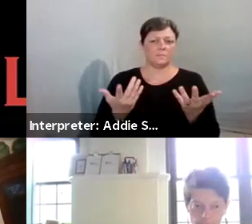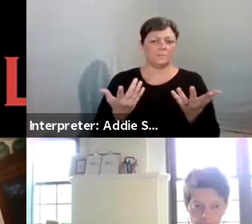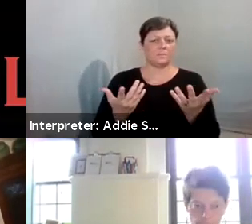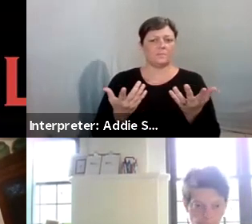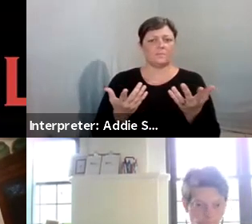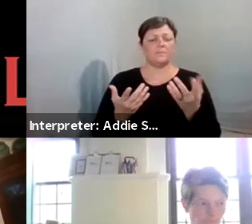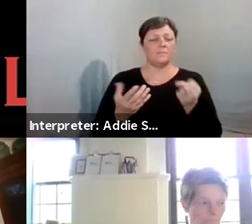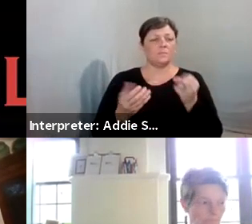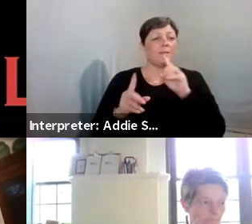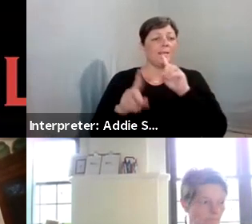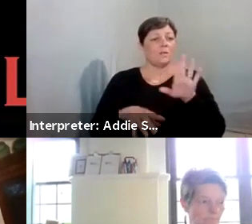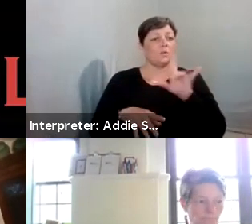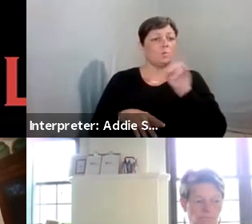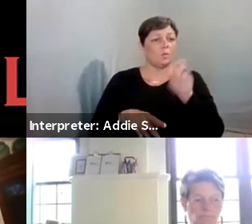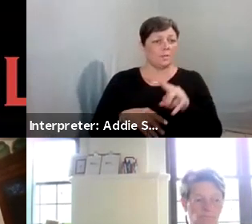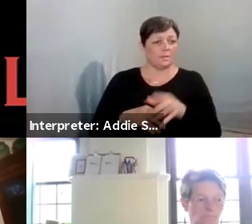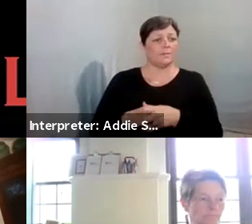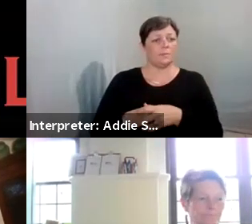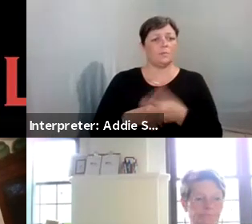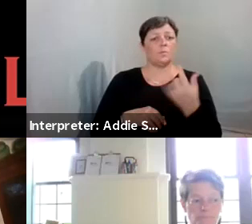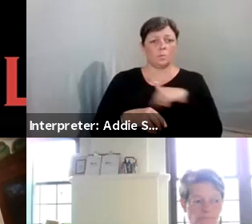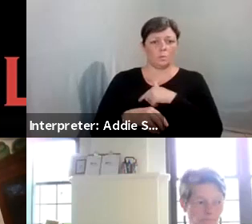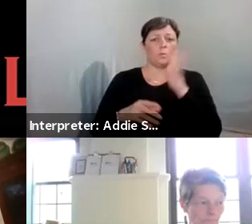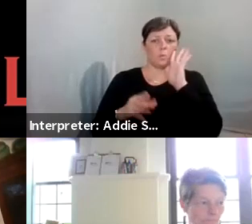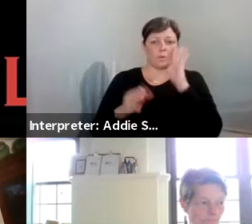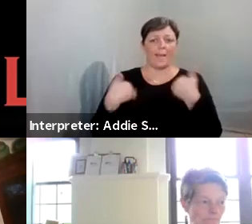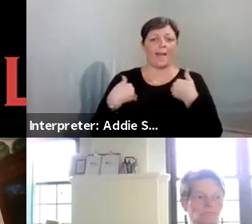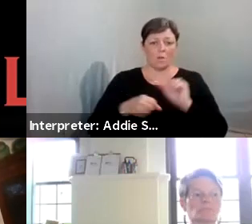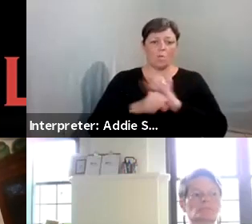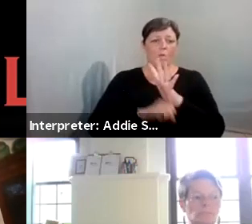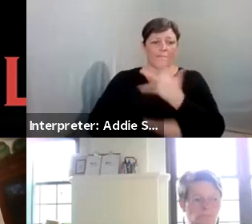yes, the answer to your question is we will have COVID shots.